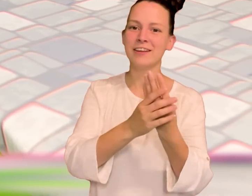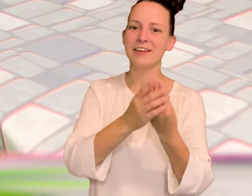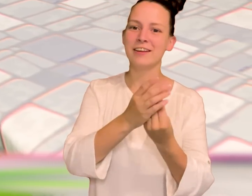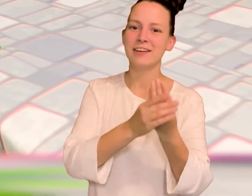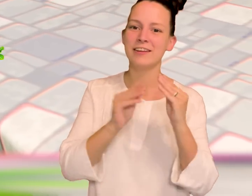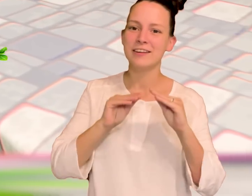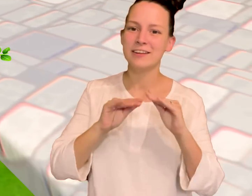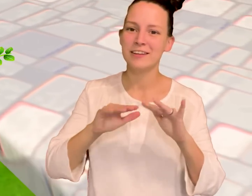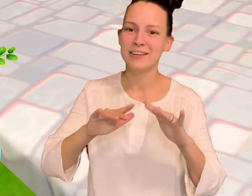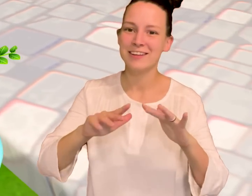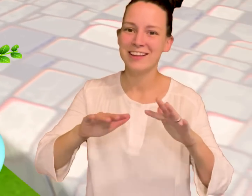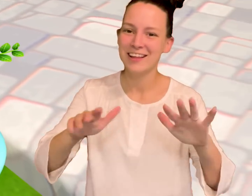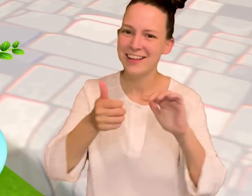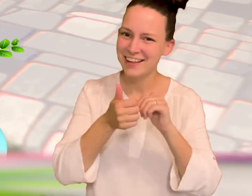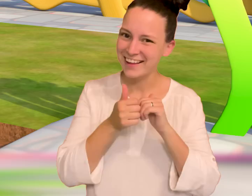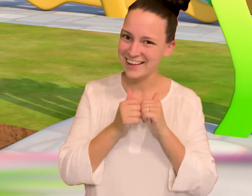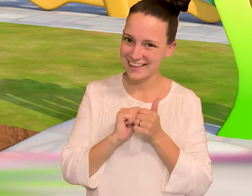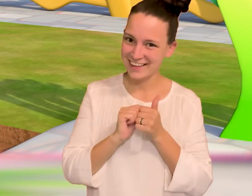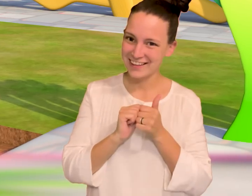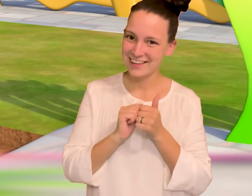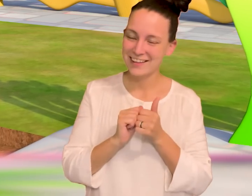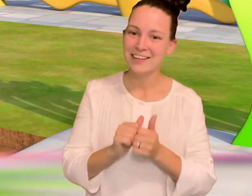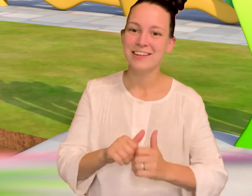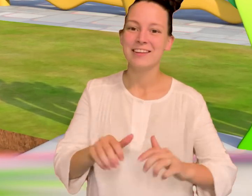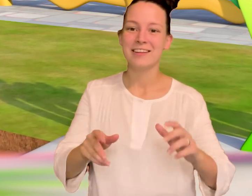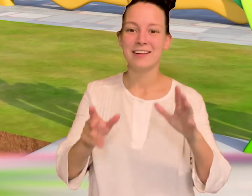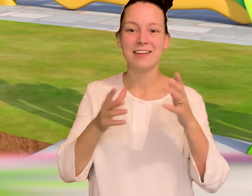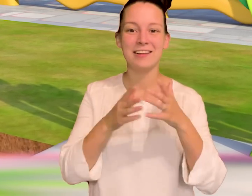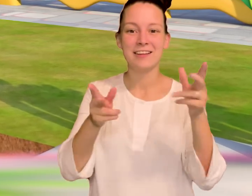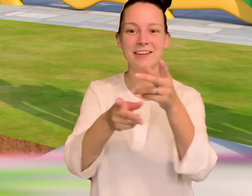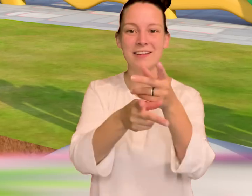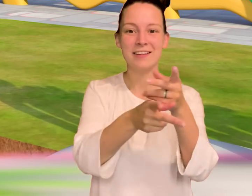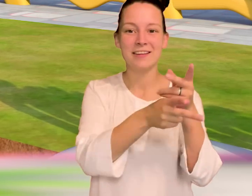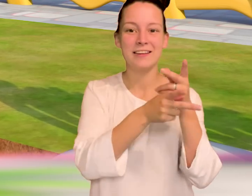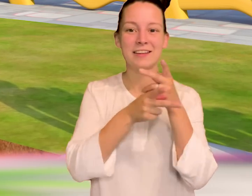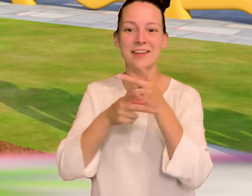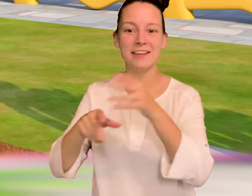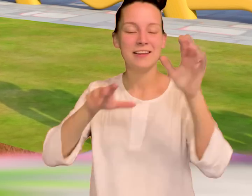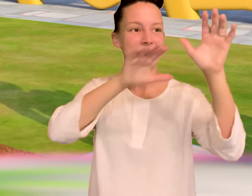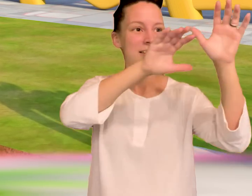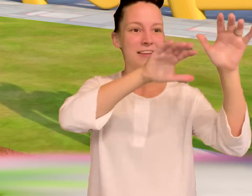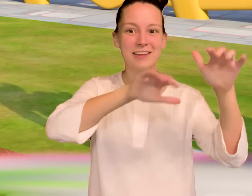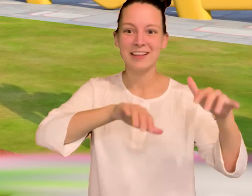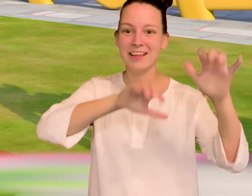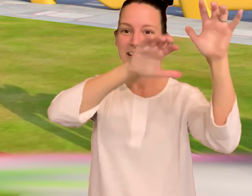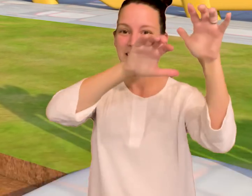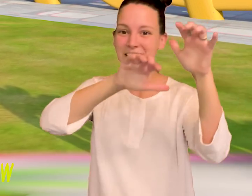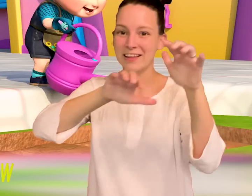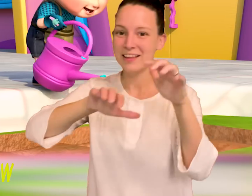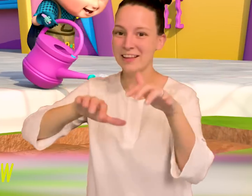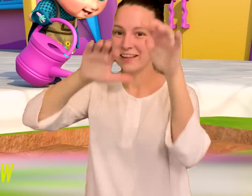garden grow with lots of care and rain